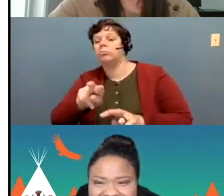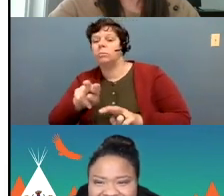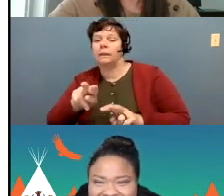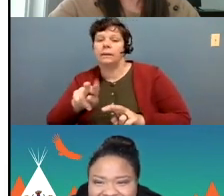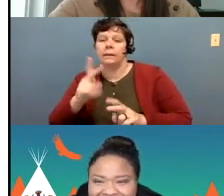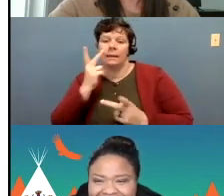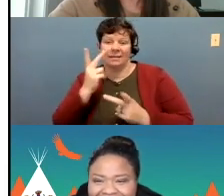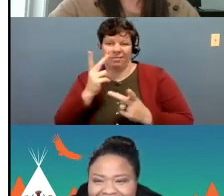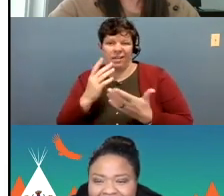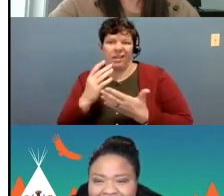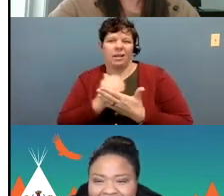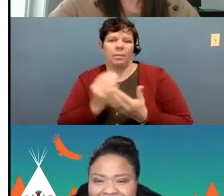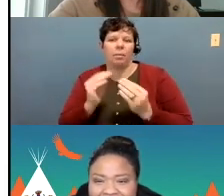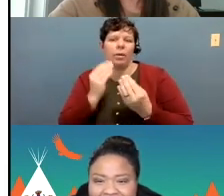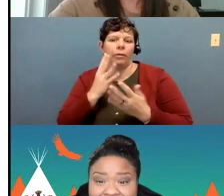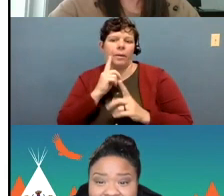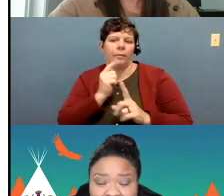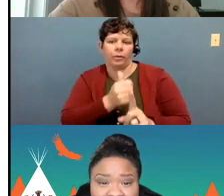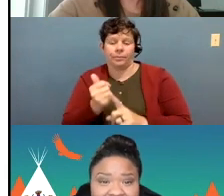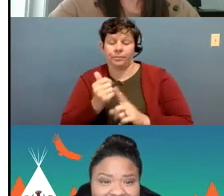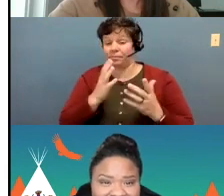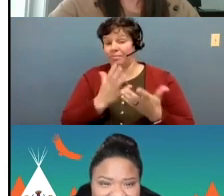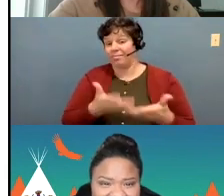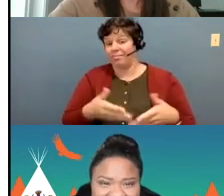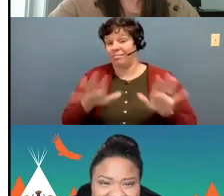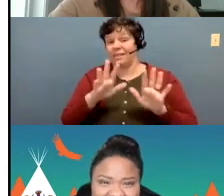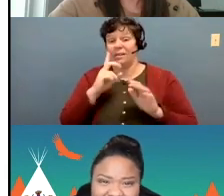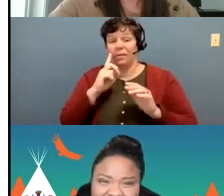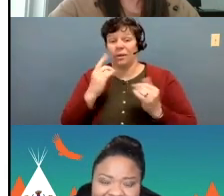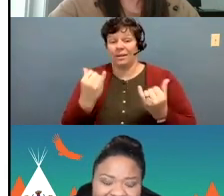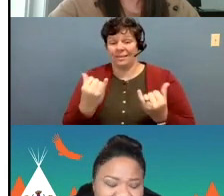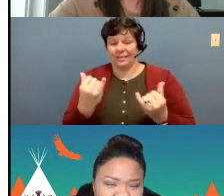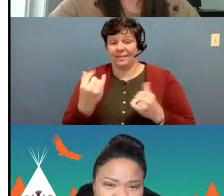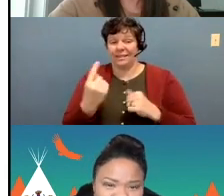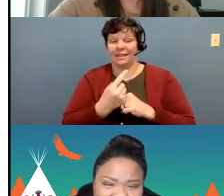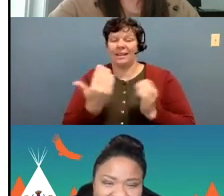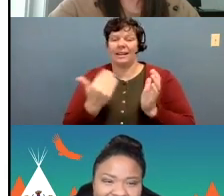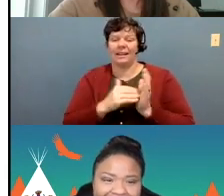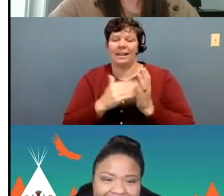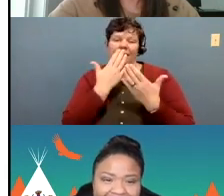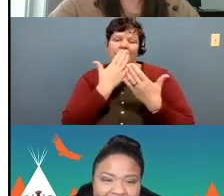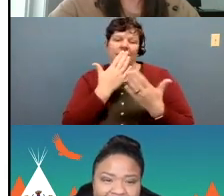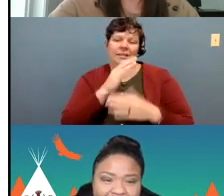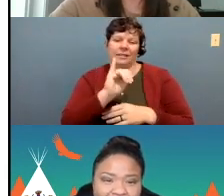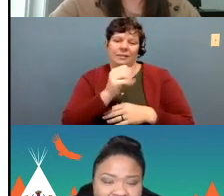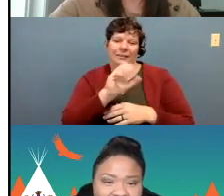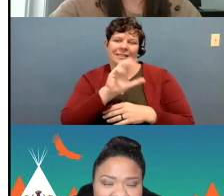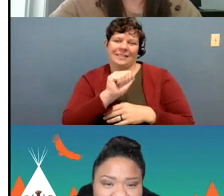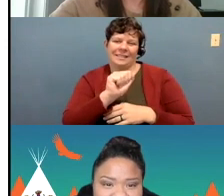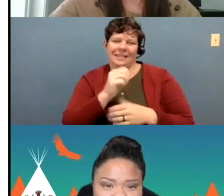can. And that's all that I have for this afternoon. Again, deep gratitude, Jessica. Thank you to